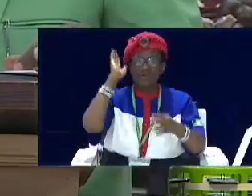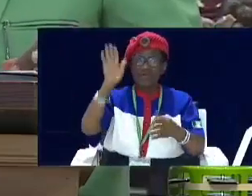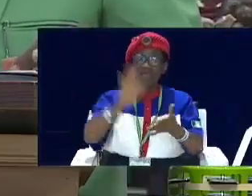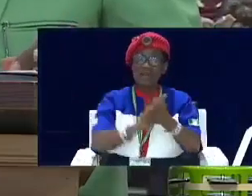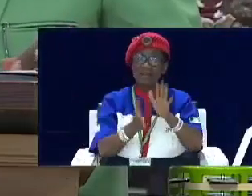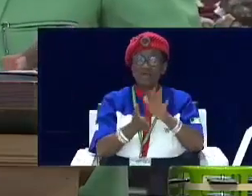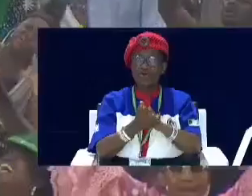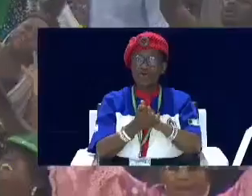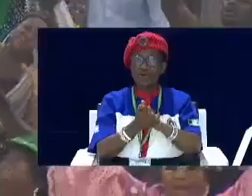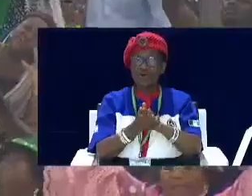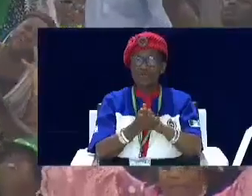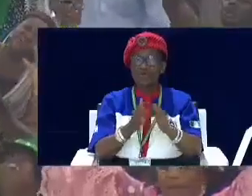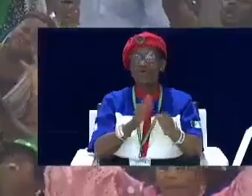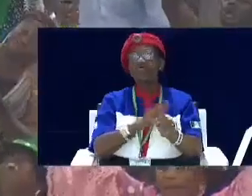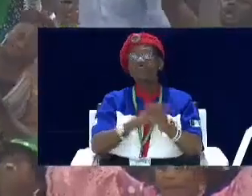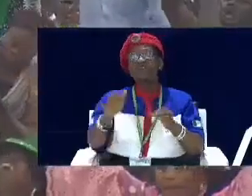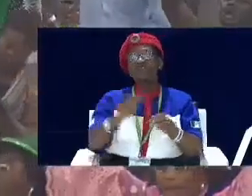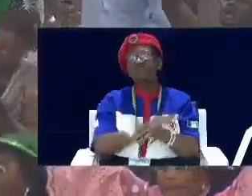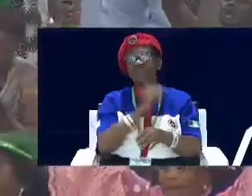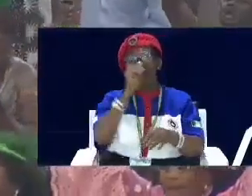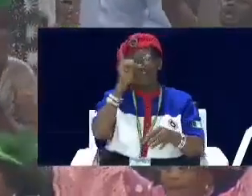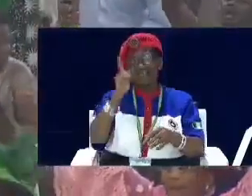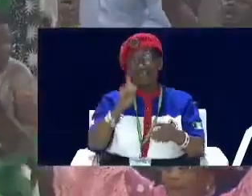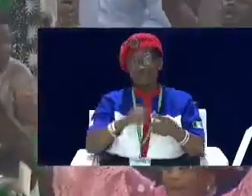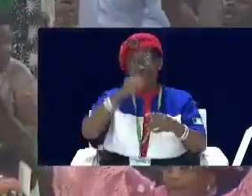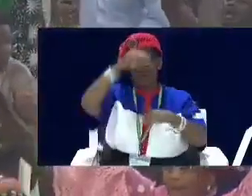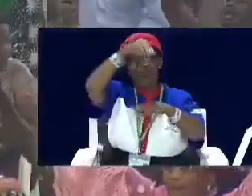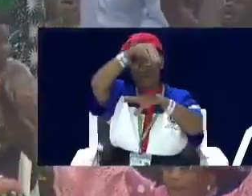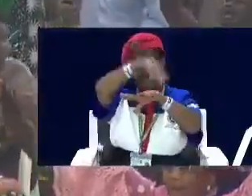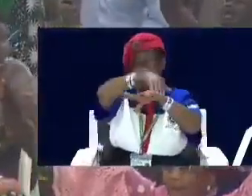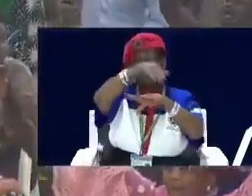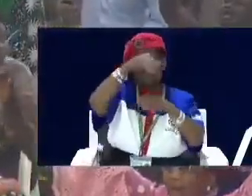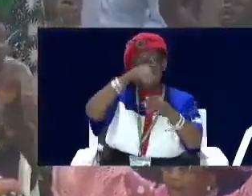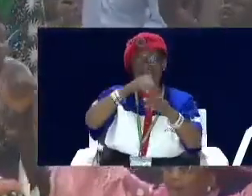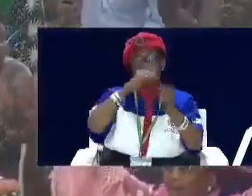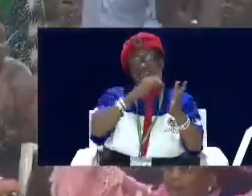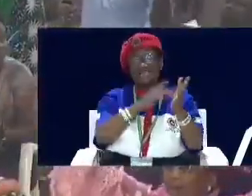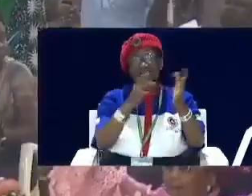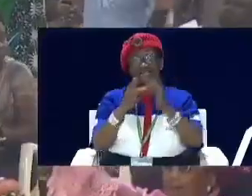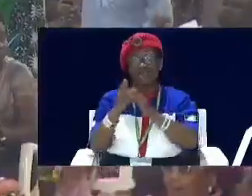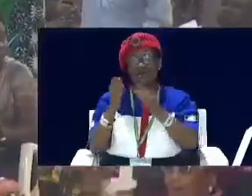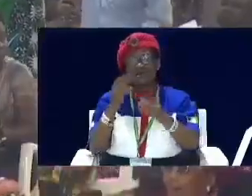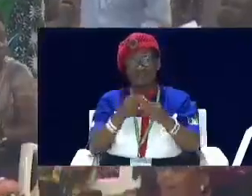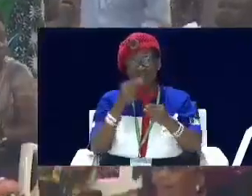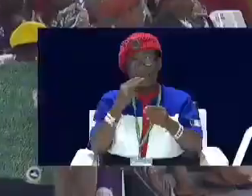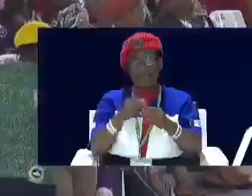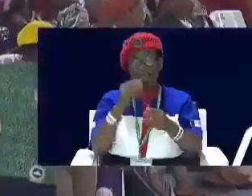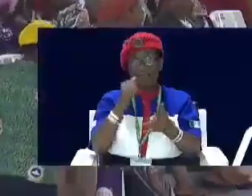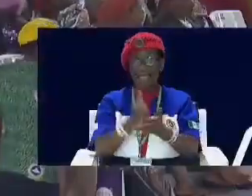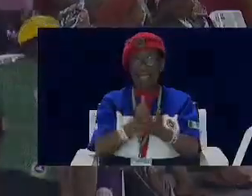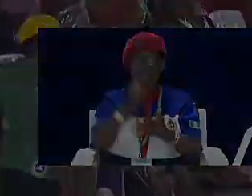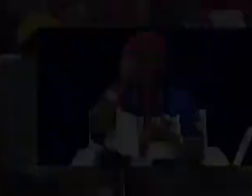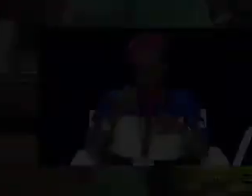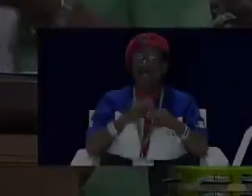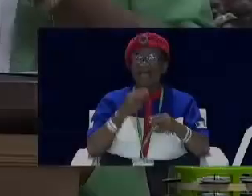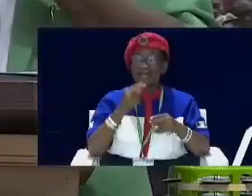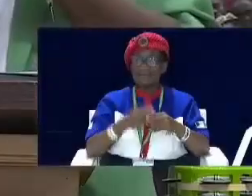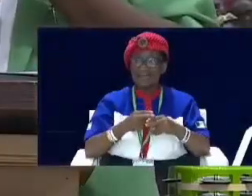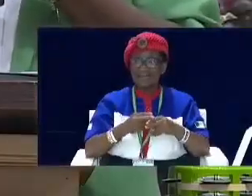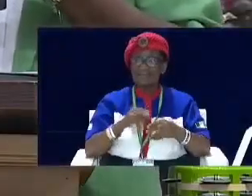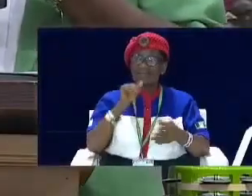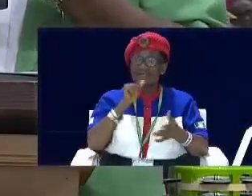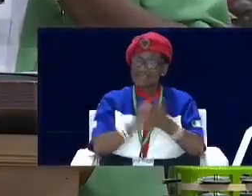fulfilled from tonight. Amen. Gbogbo won lo ma di mimuse lati ale yi lo.